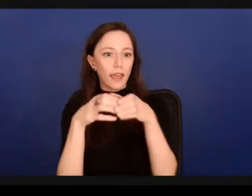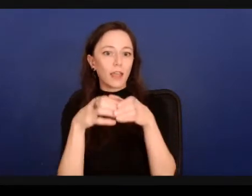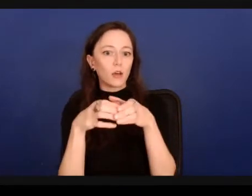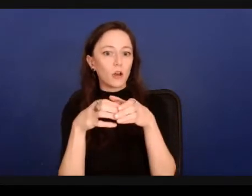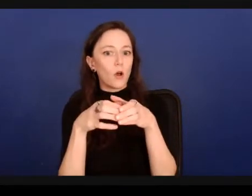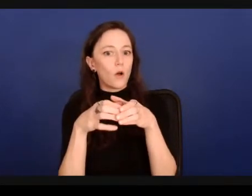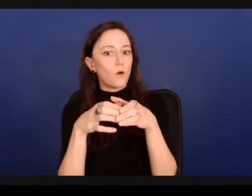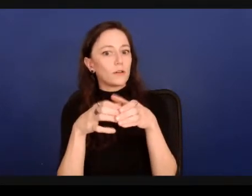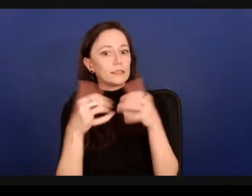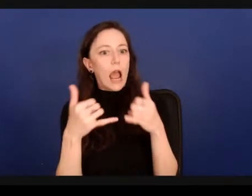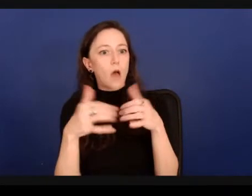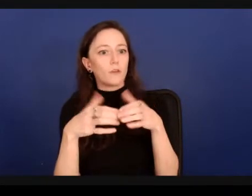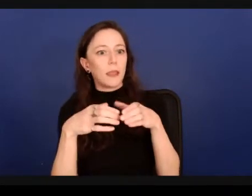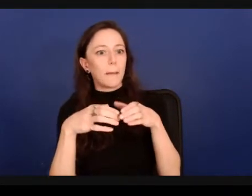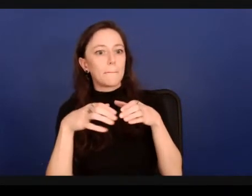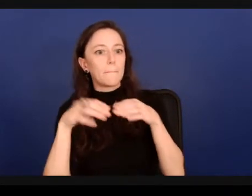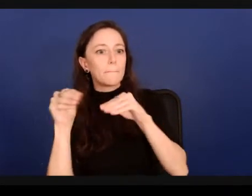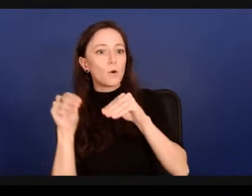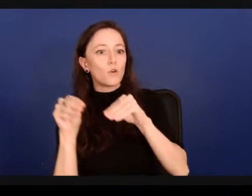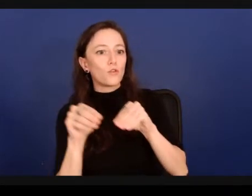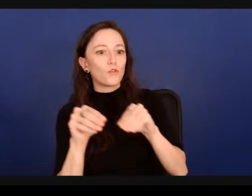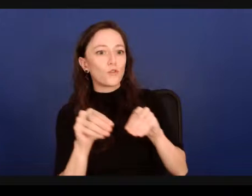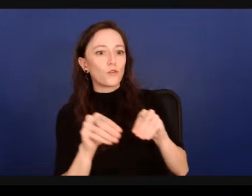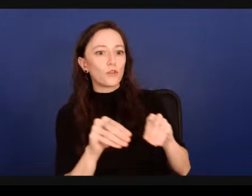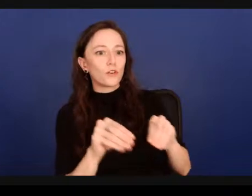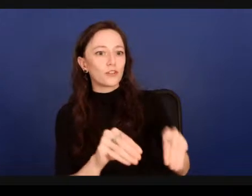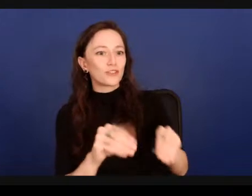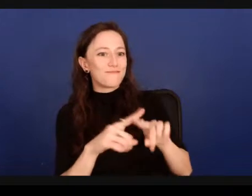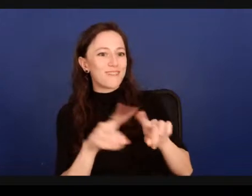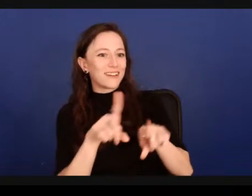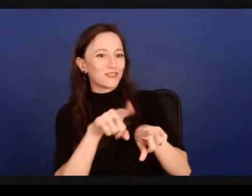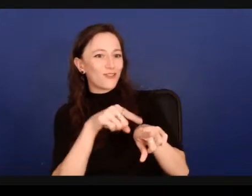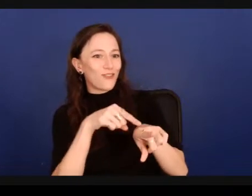to get pushed to the side, but it's too long and too,